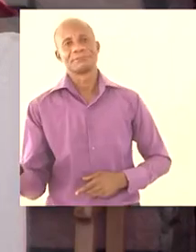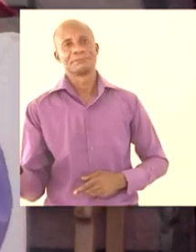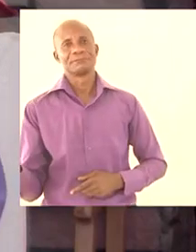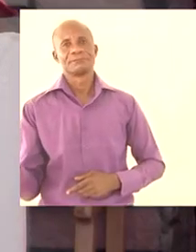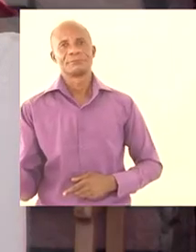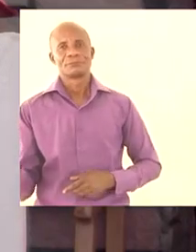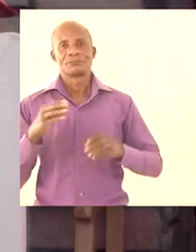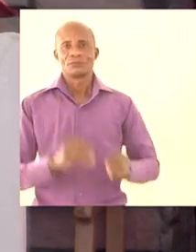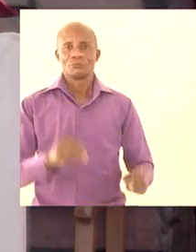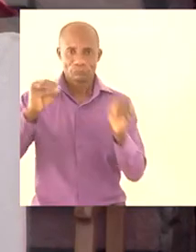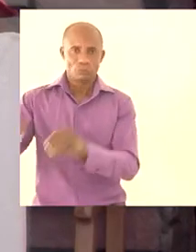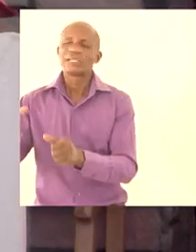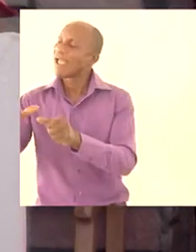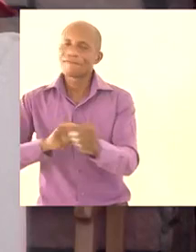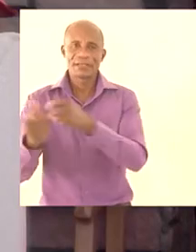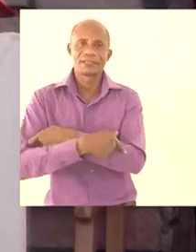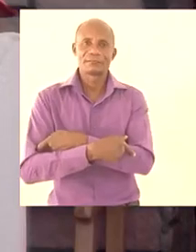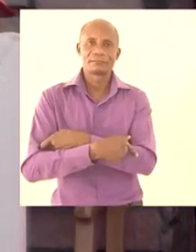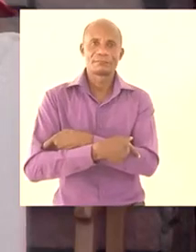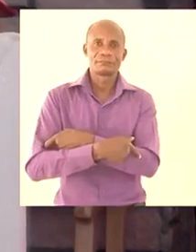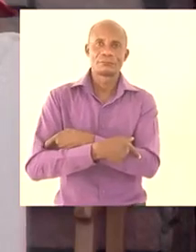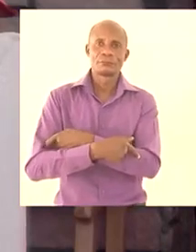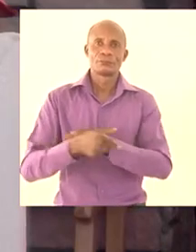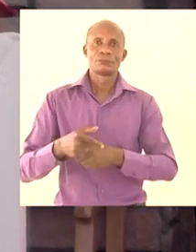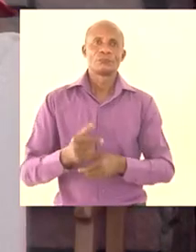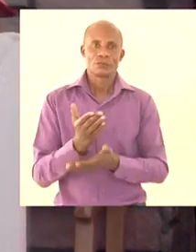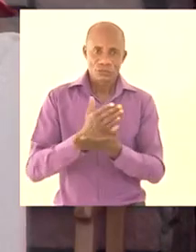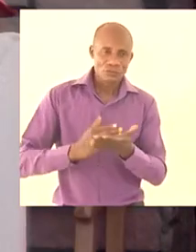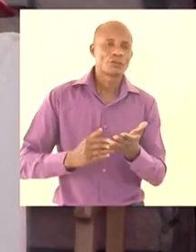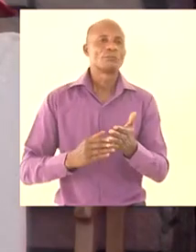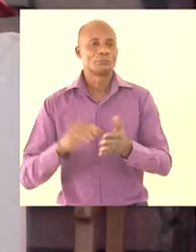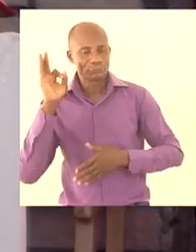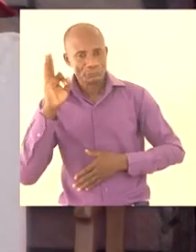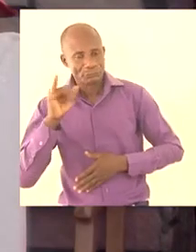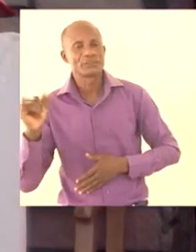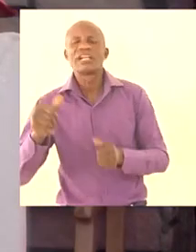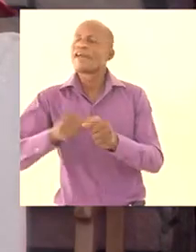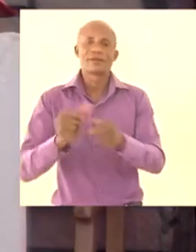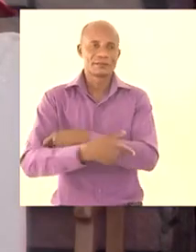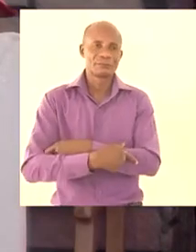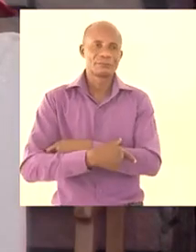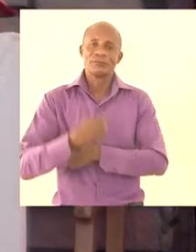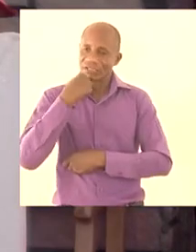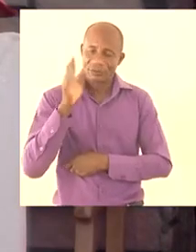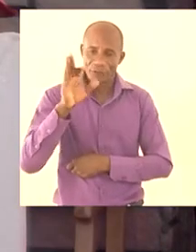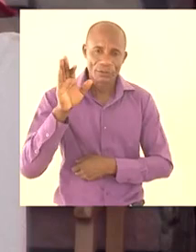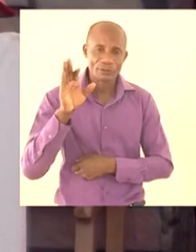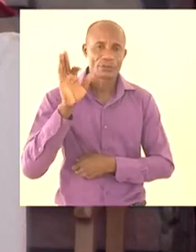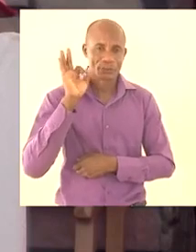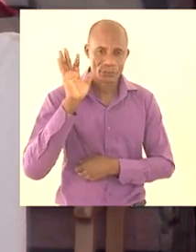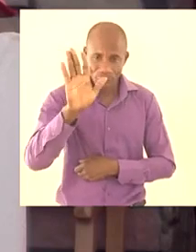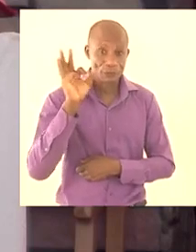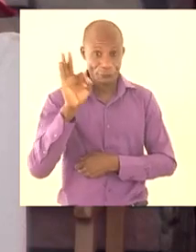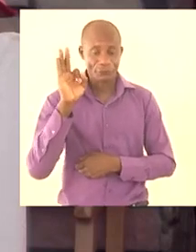it? Post every day and post some reflection every day and tell your friends to